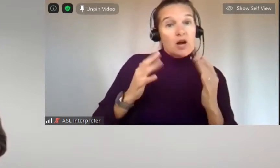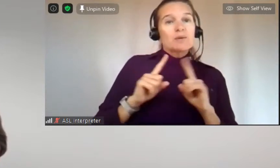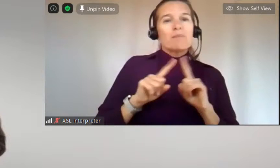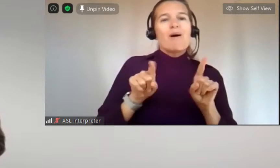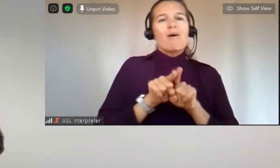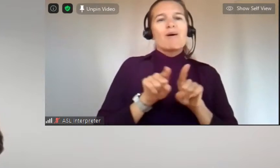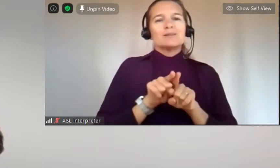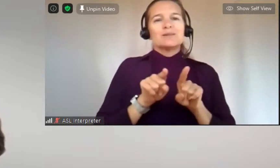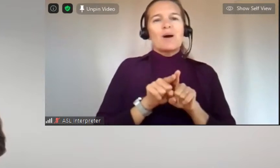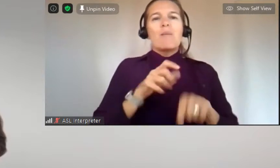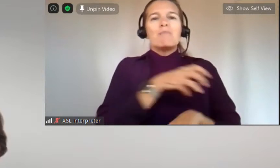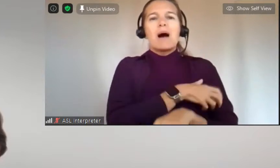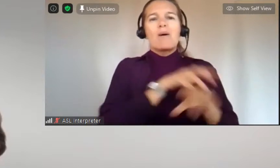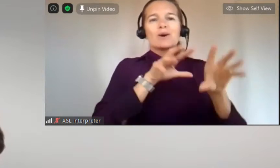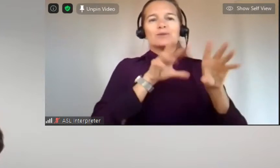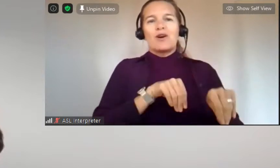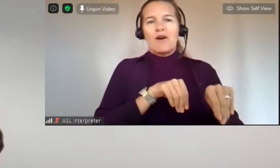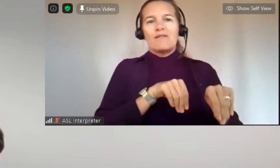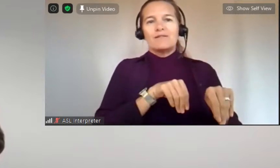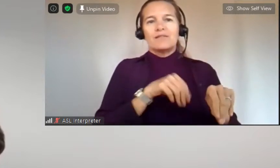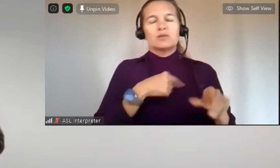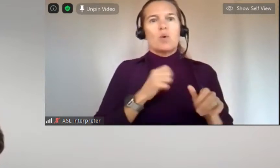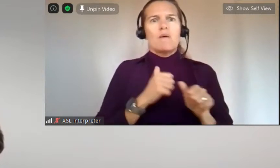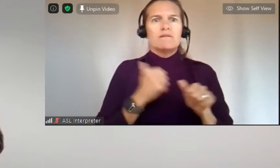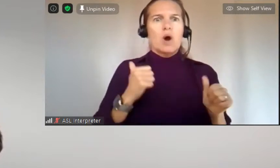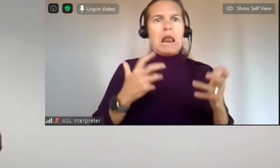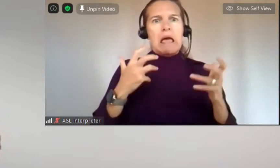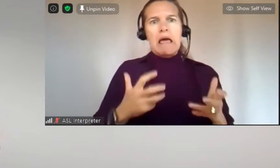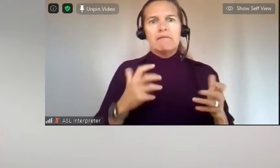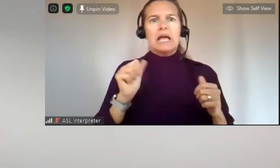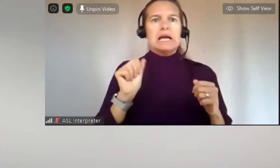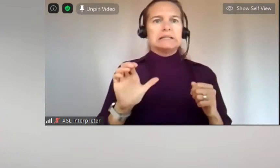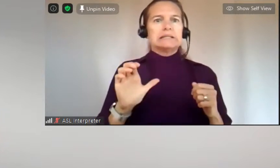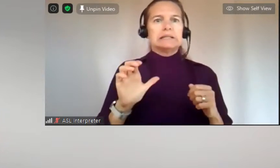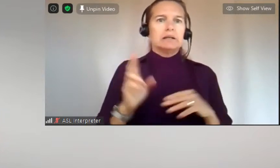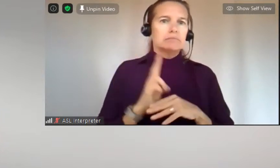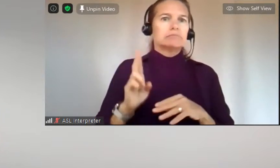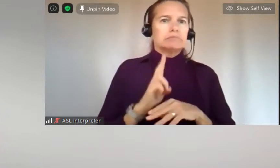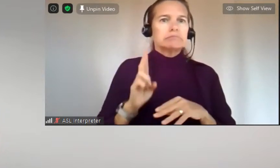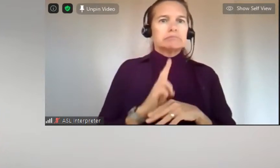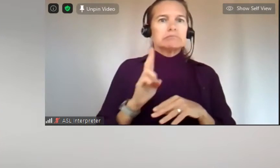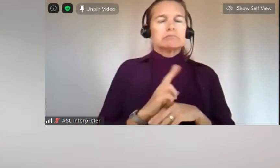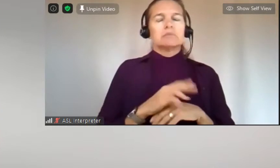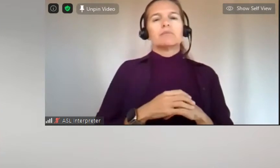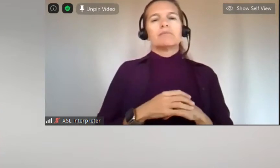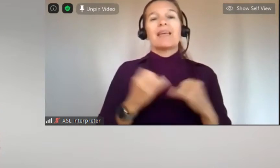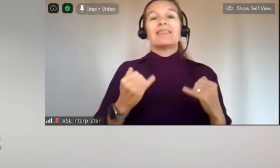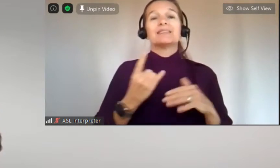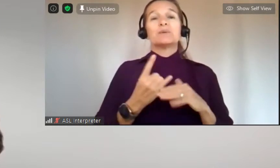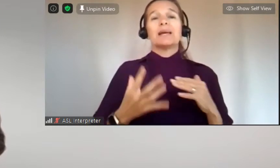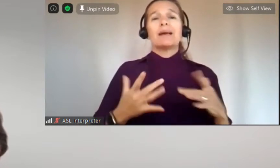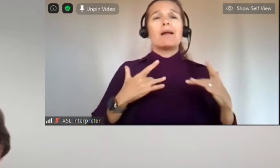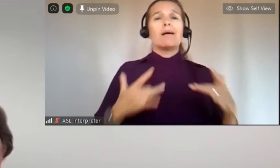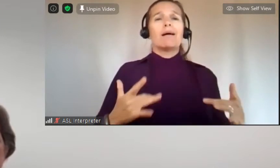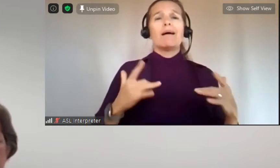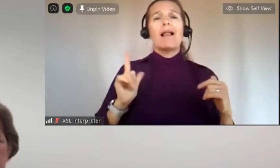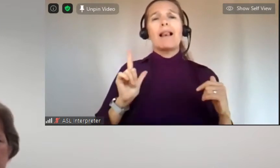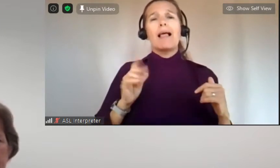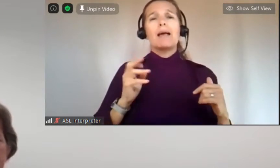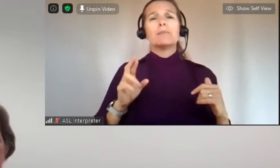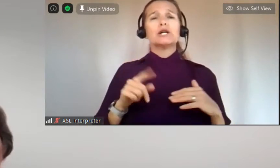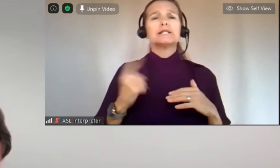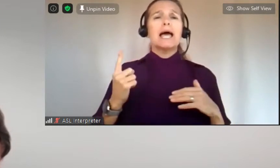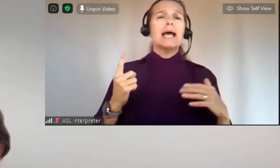heavy air conditioner use. This is also a time this weekend for traditional parties and barbecues and